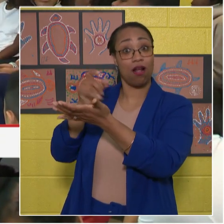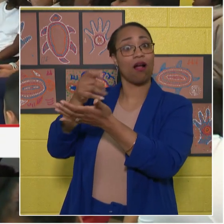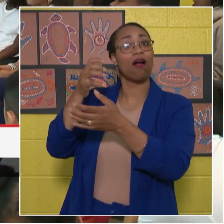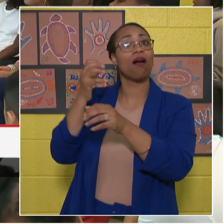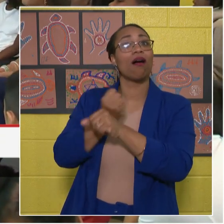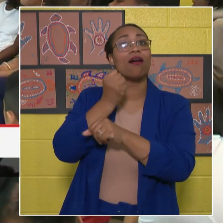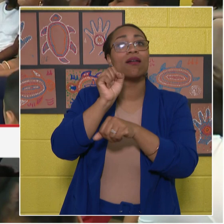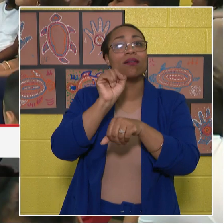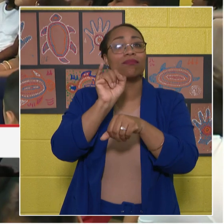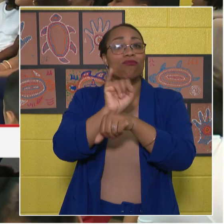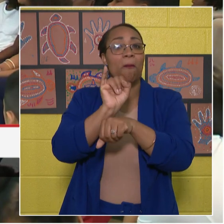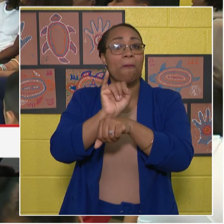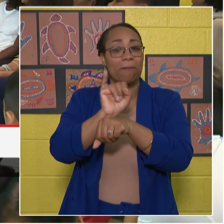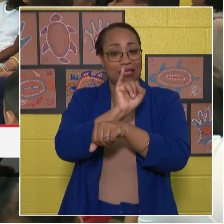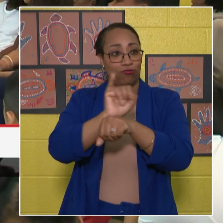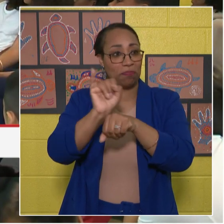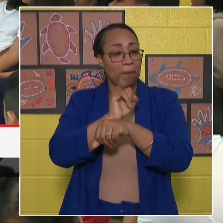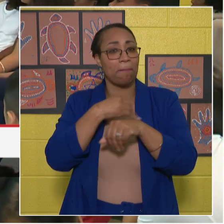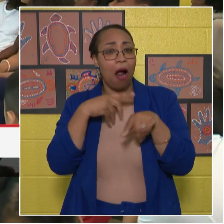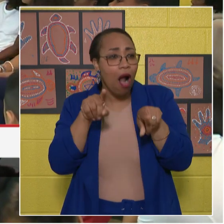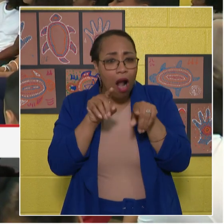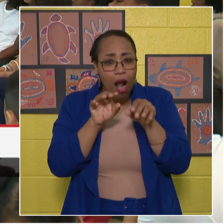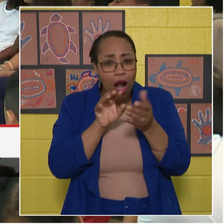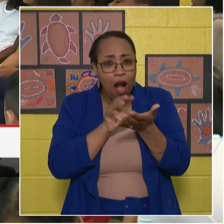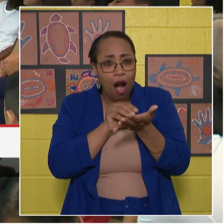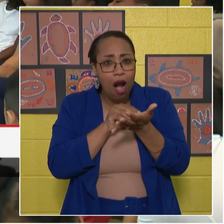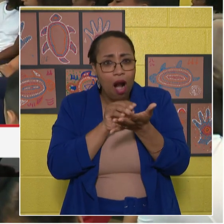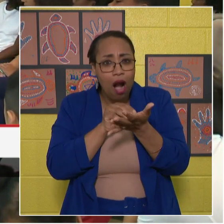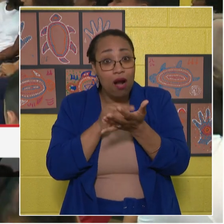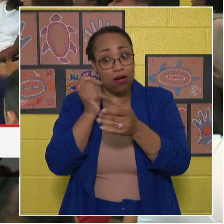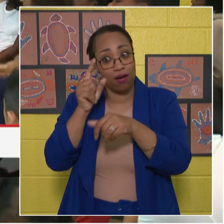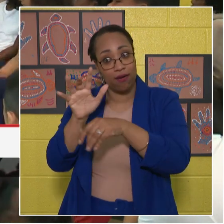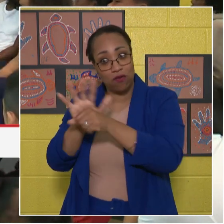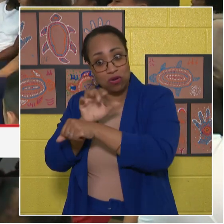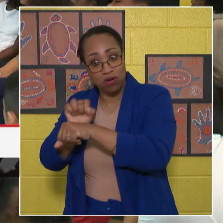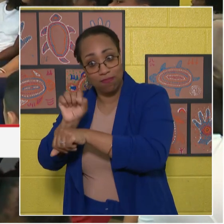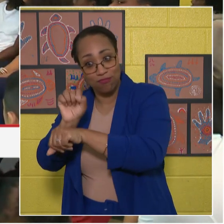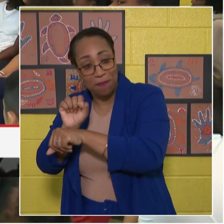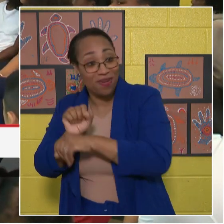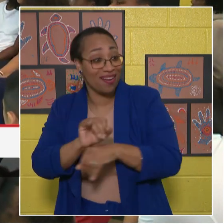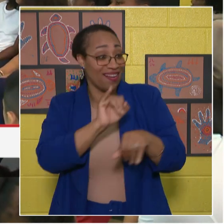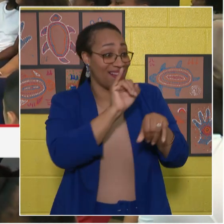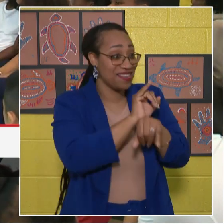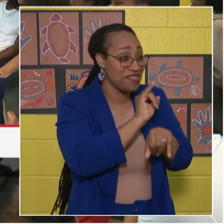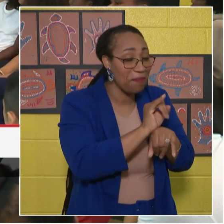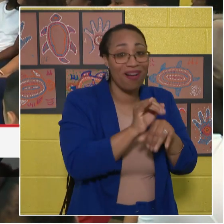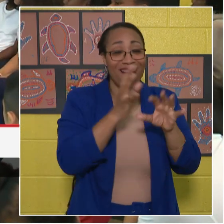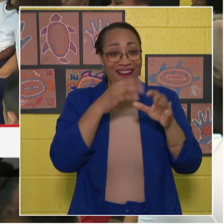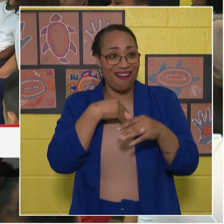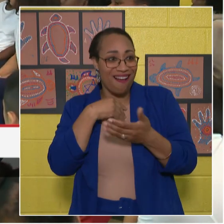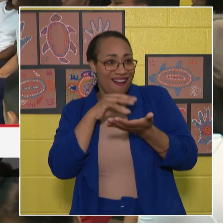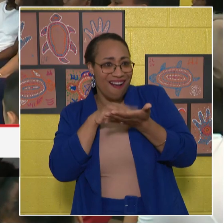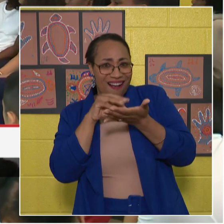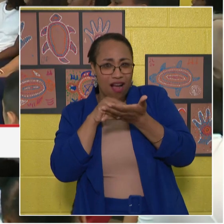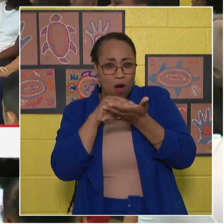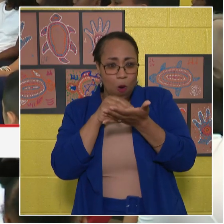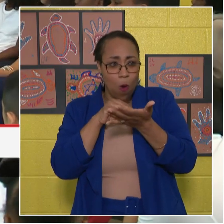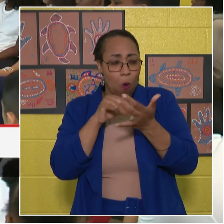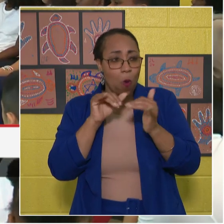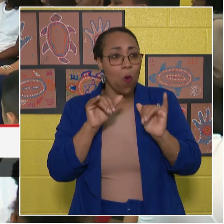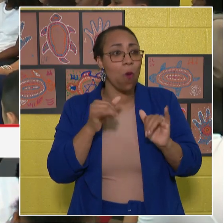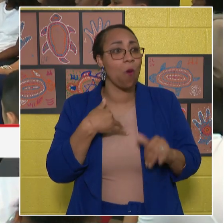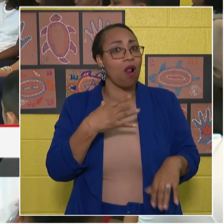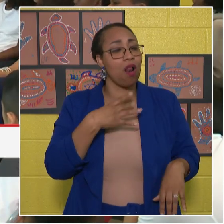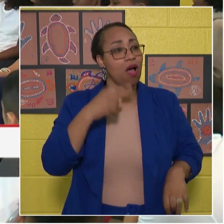full-time, that I really discovered that I liked working in government. And more specifically, I